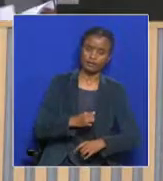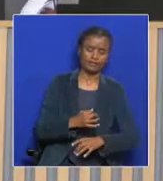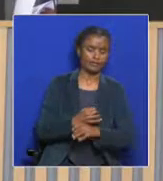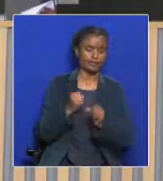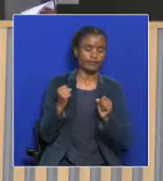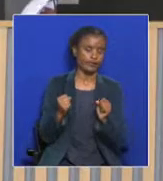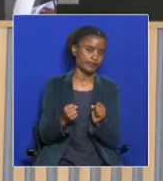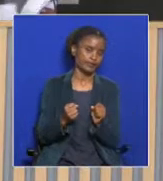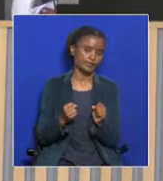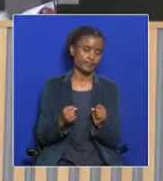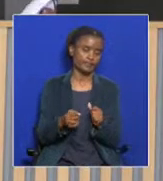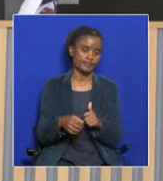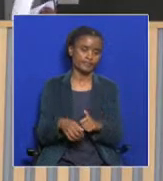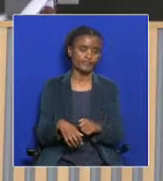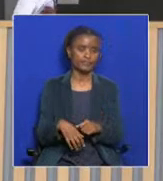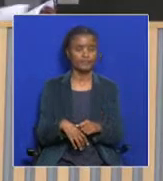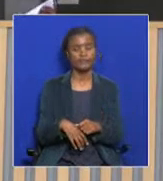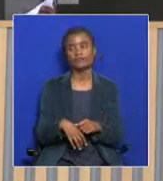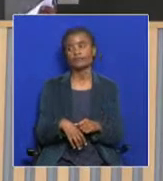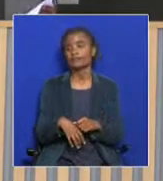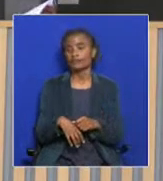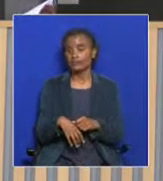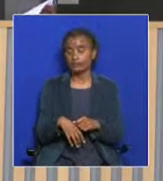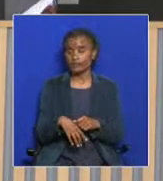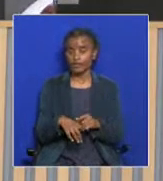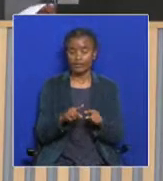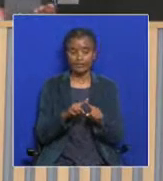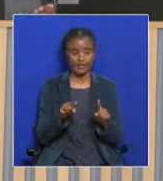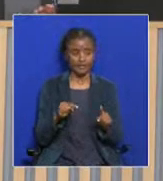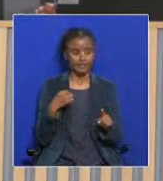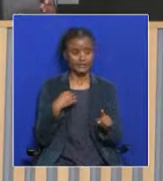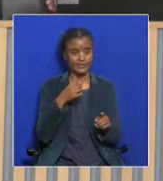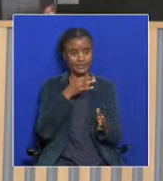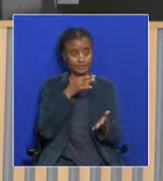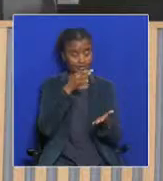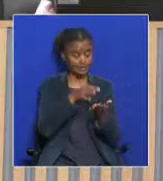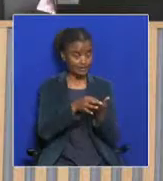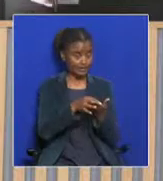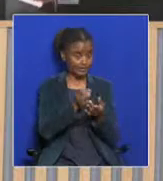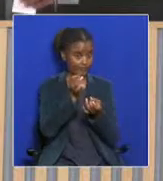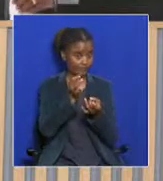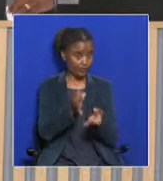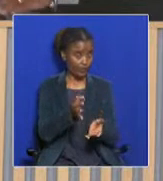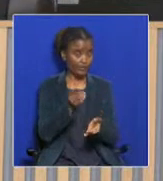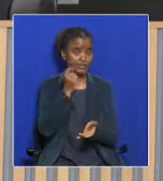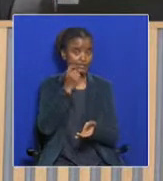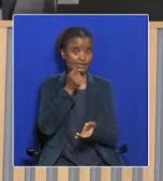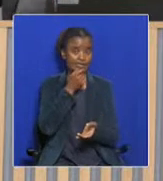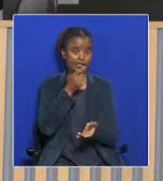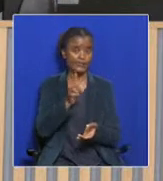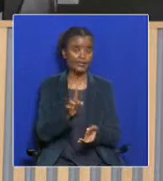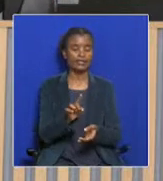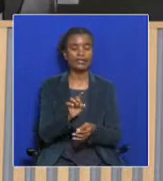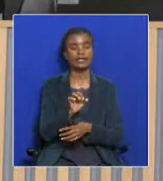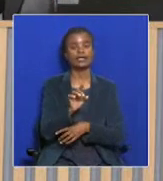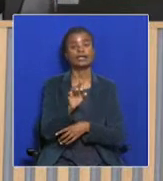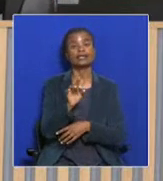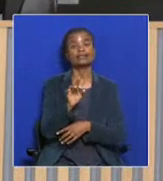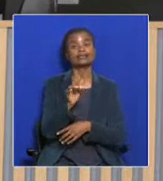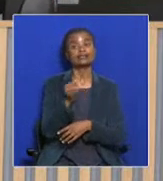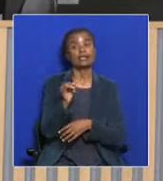not disputing my putting to you the fact that even as you were on leave, you